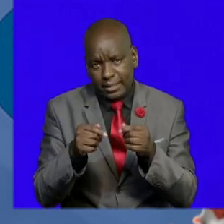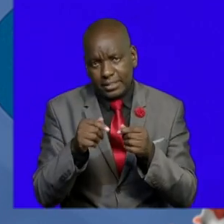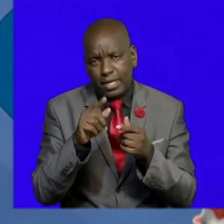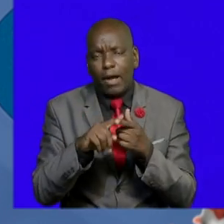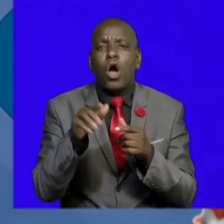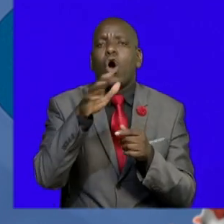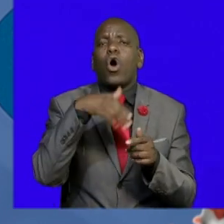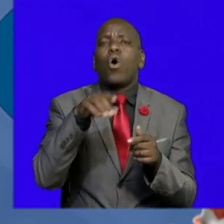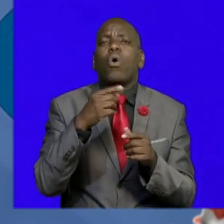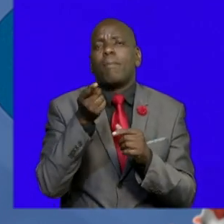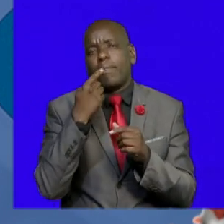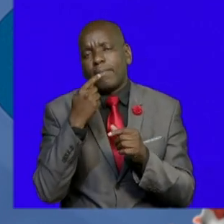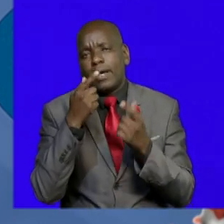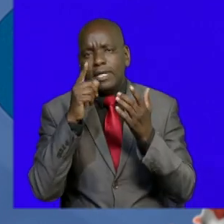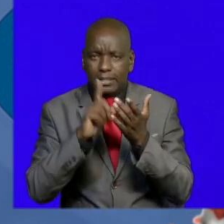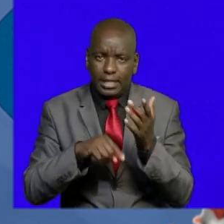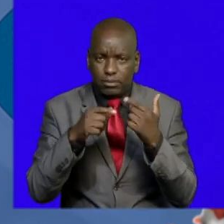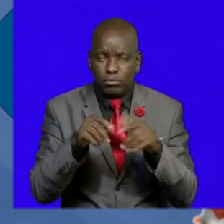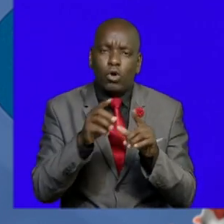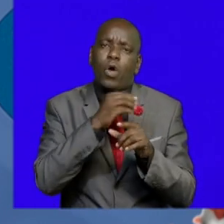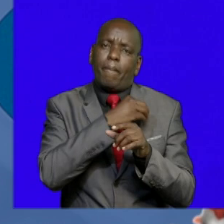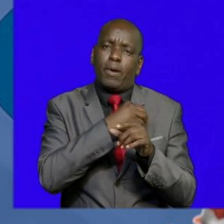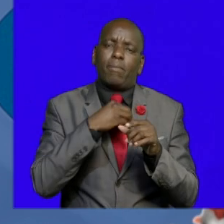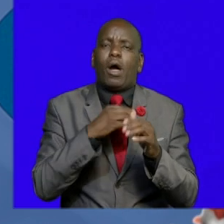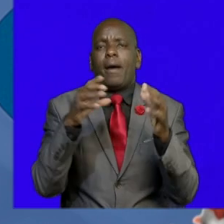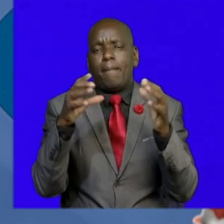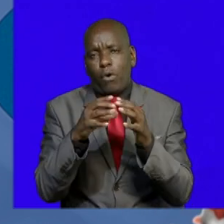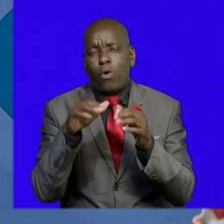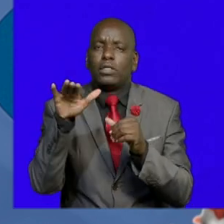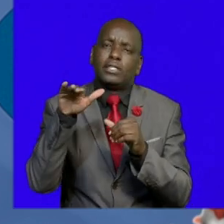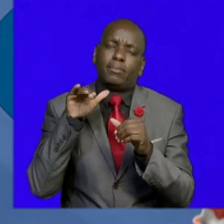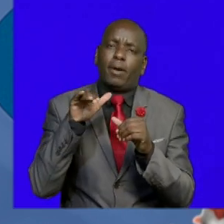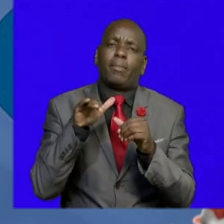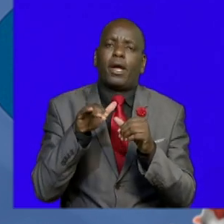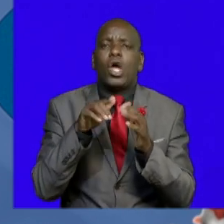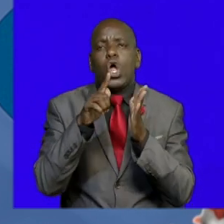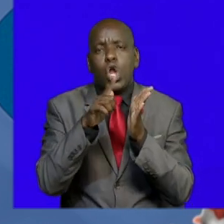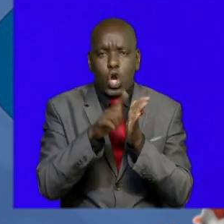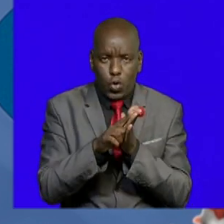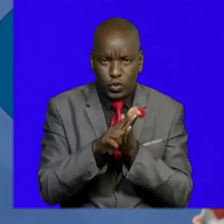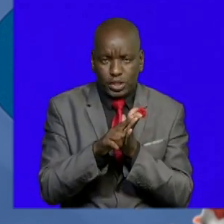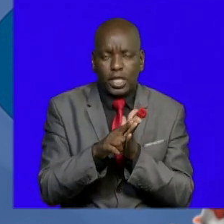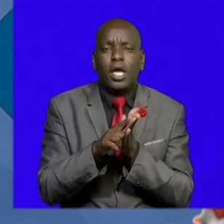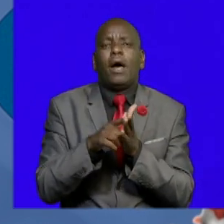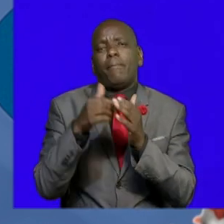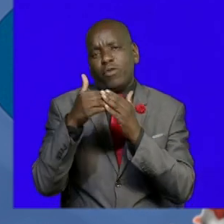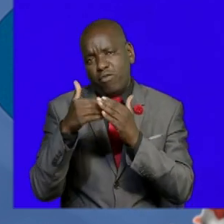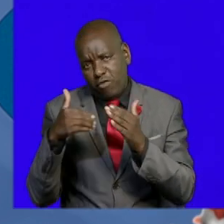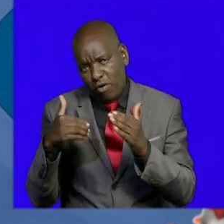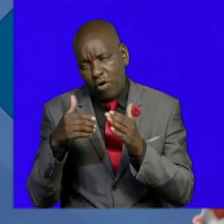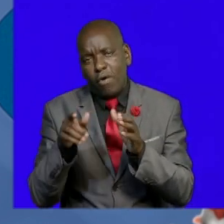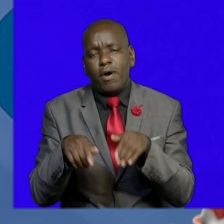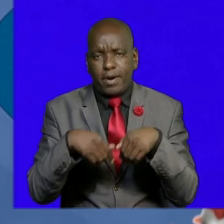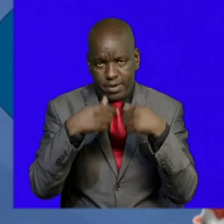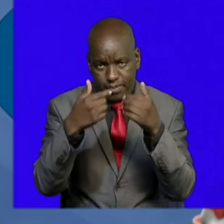like all other drugs, go through the Medicines Control Authority of Zimbabwe regulatory processes before